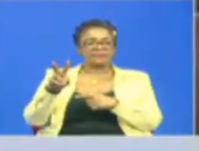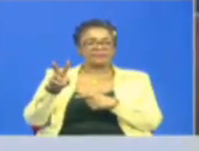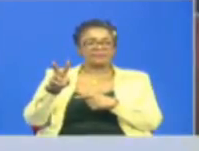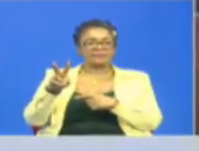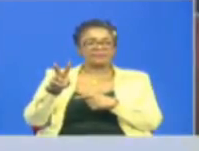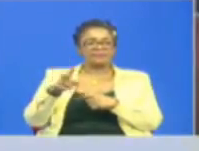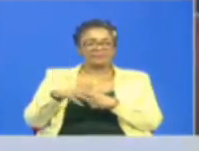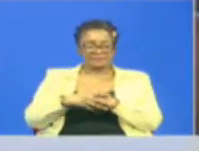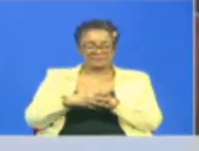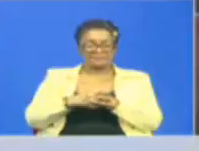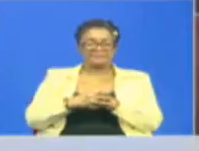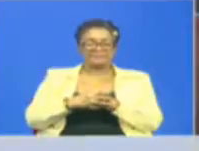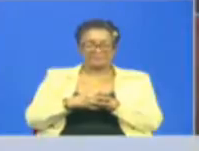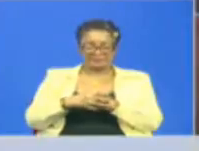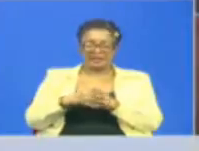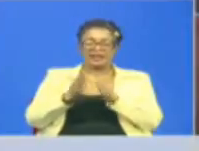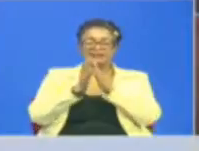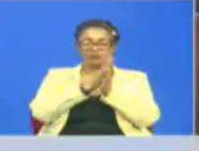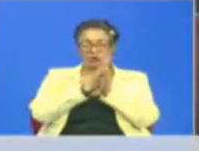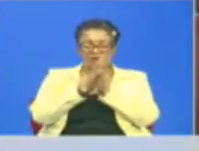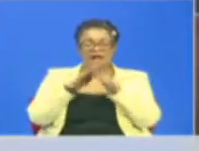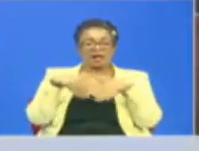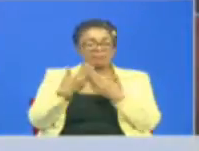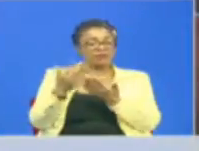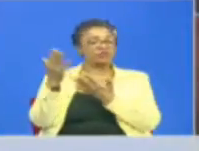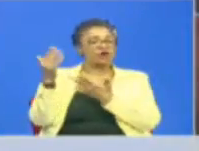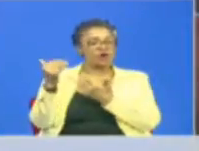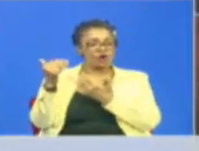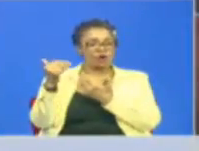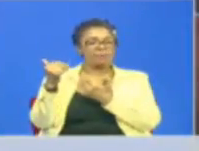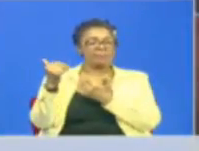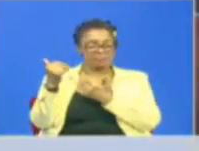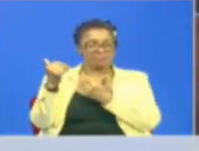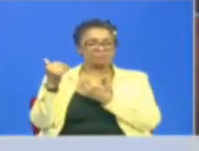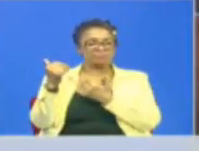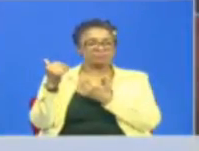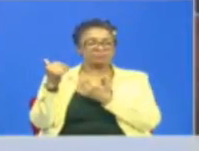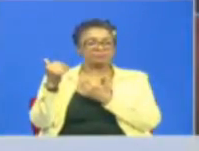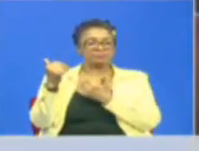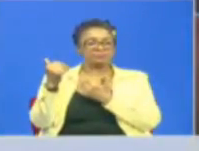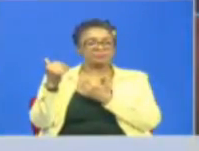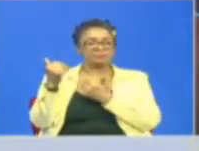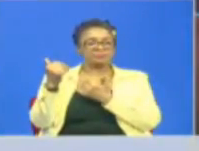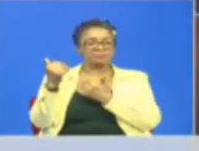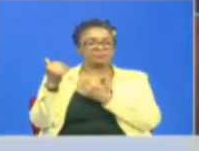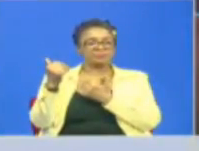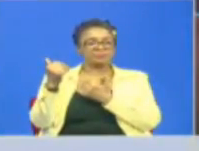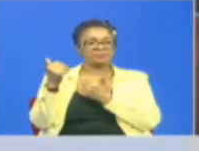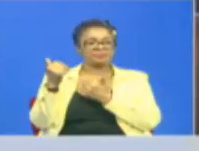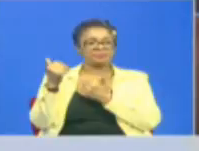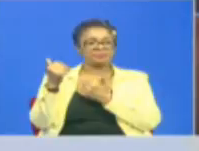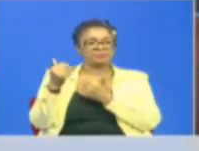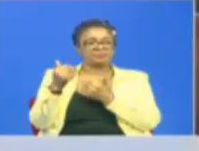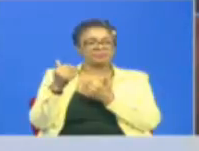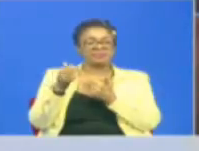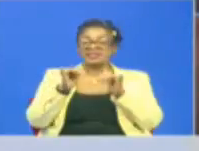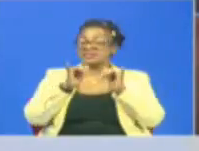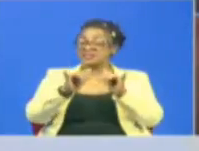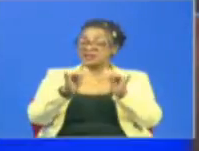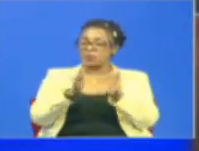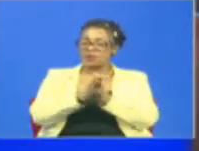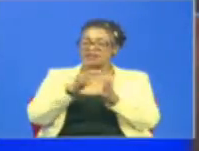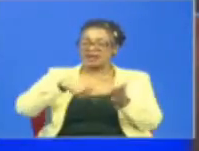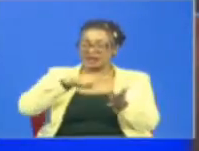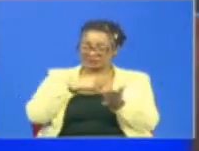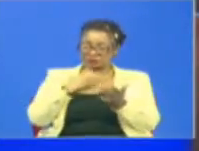A story of hope right there, Moses having transformed his life. Now do stay with us as we take another break on